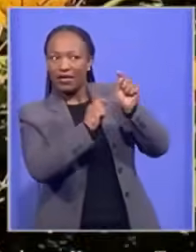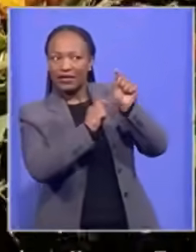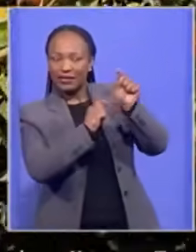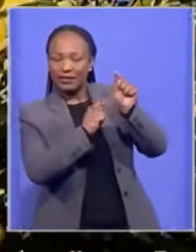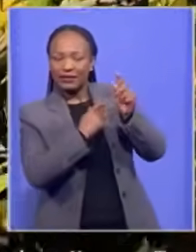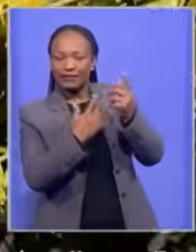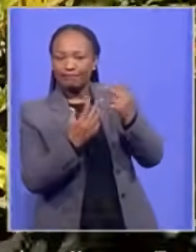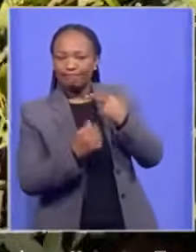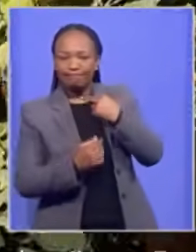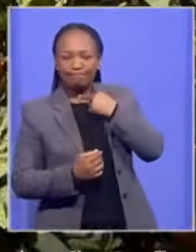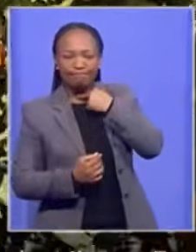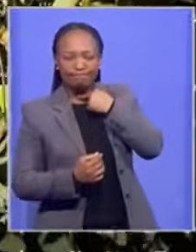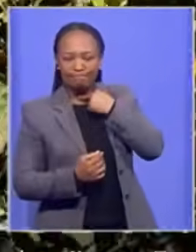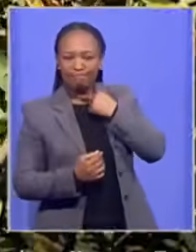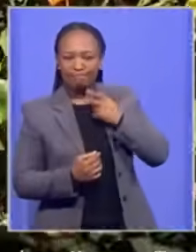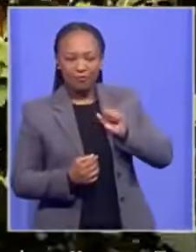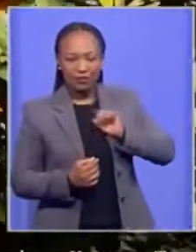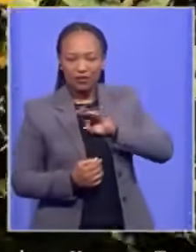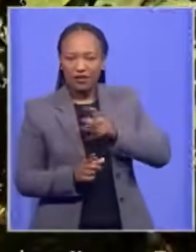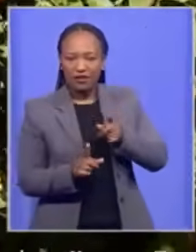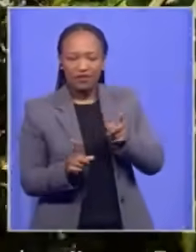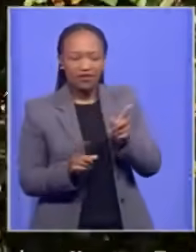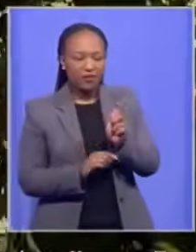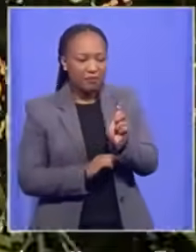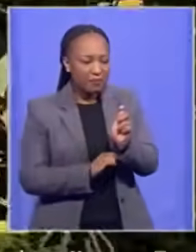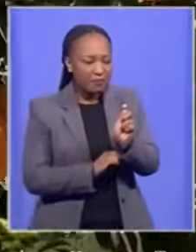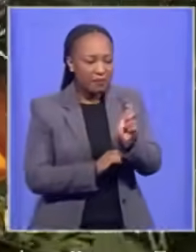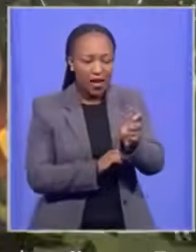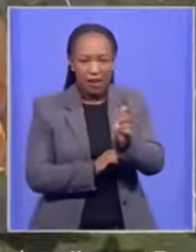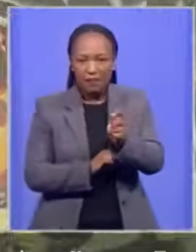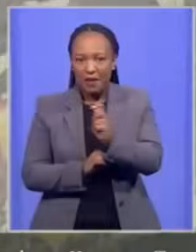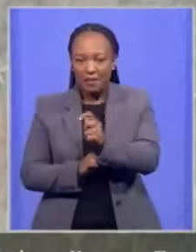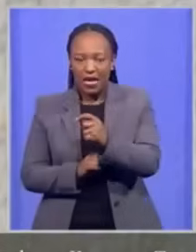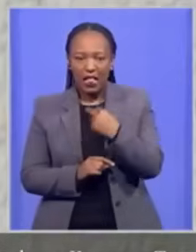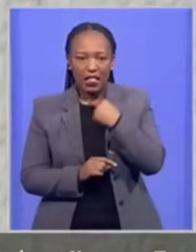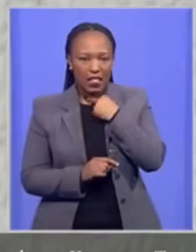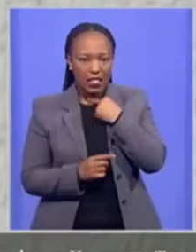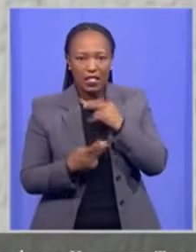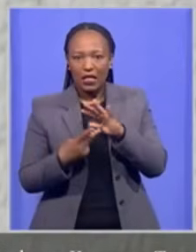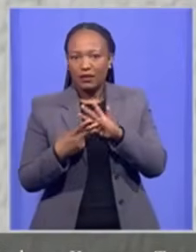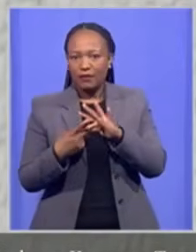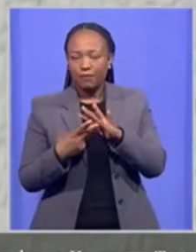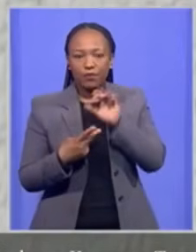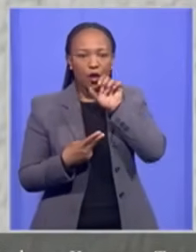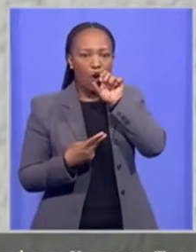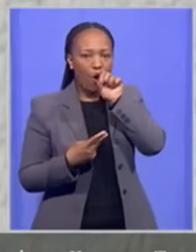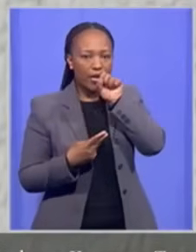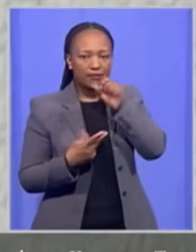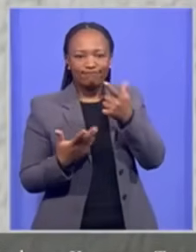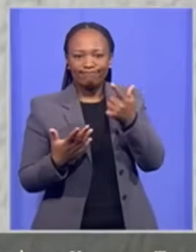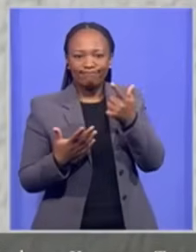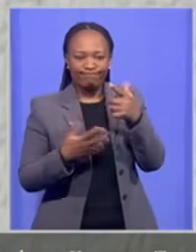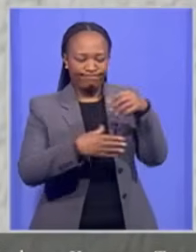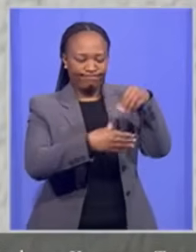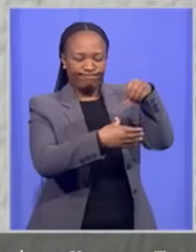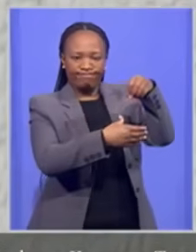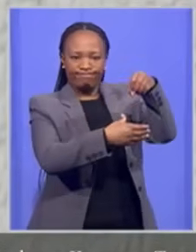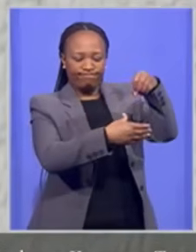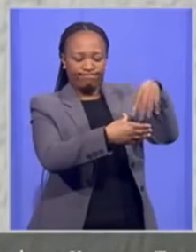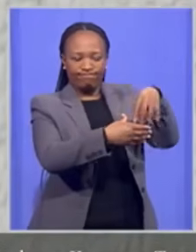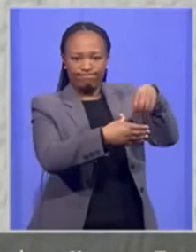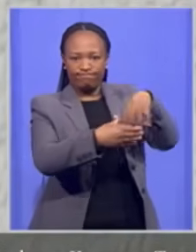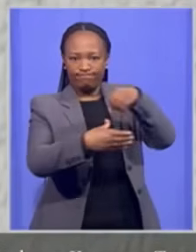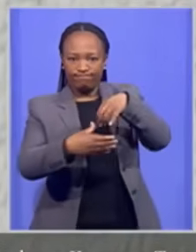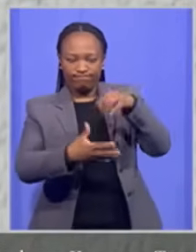lefela bašomi ba bona ba ya go ba le mathata a gore ba ya go dirang ka dinamune tše e leng gore di paketswe goba